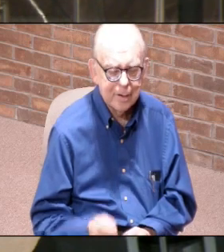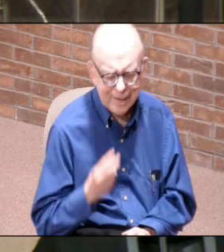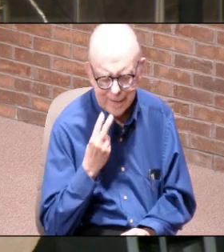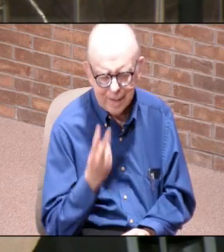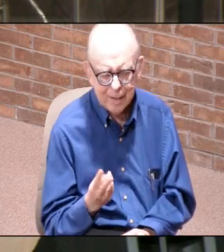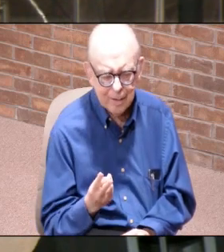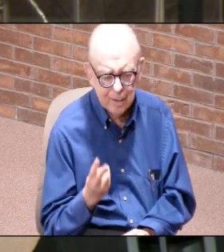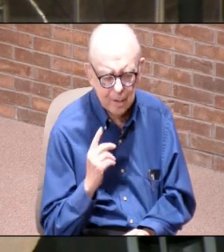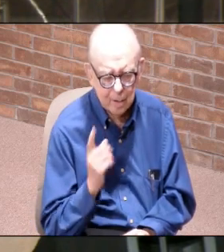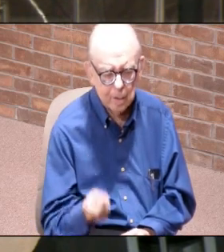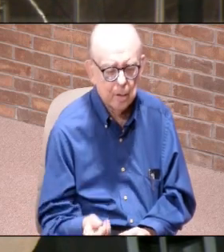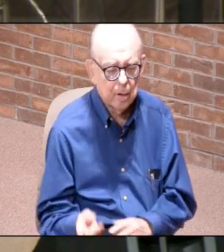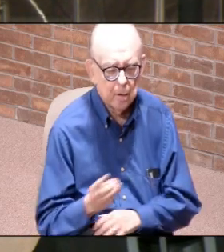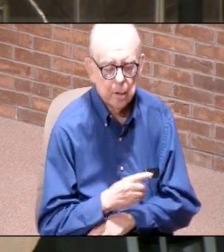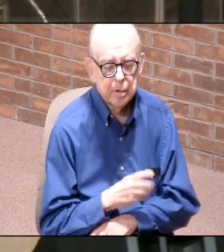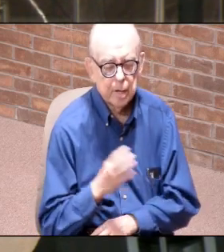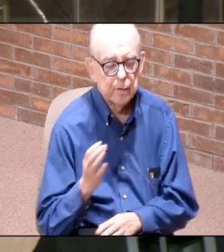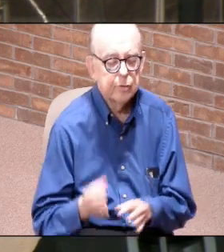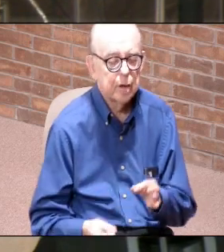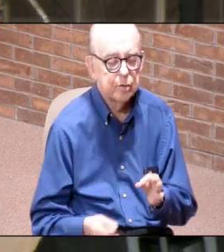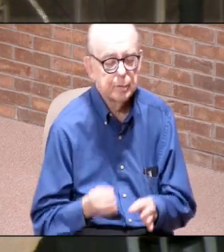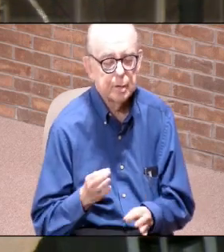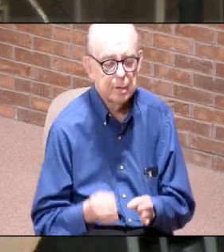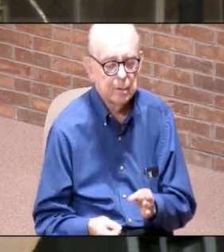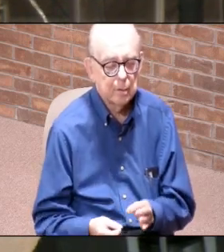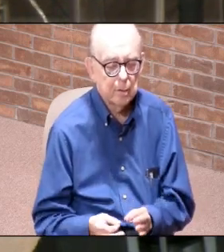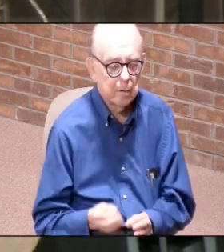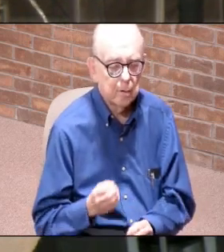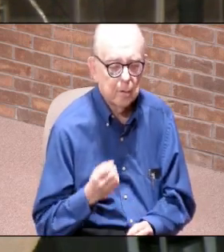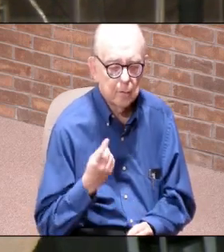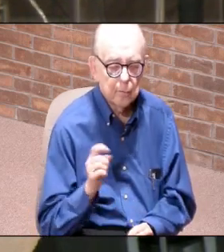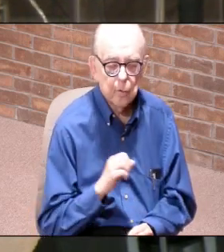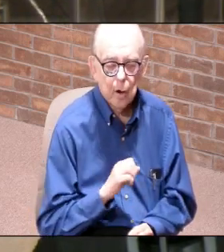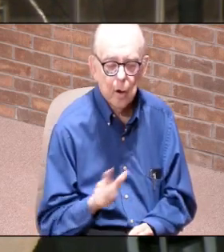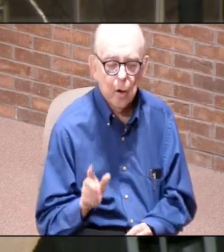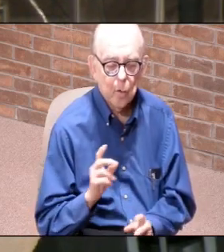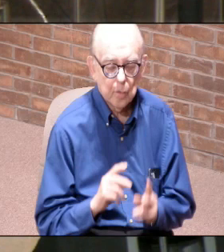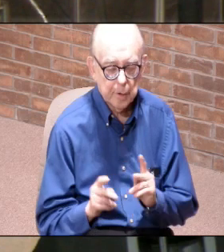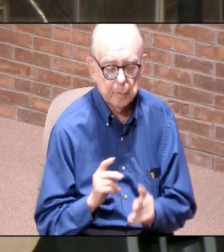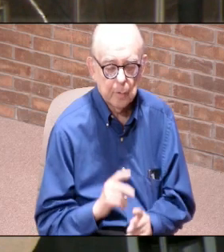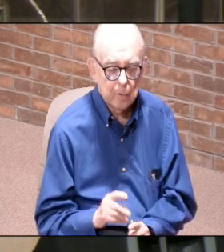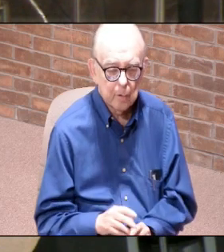You see, there's going to be a day of judgment for all of us,